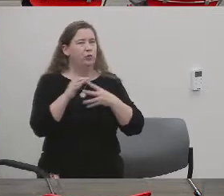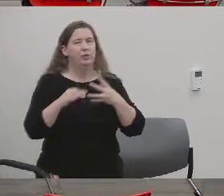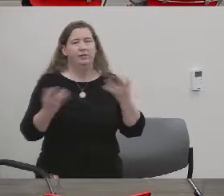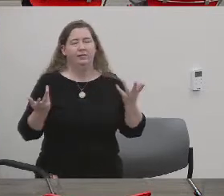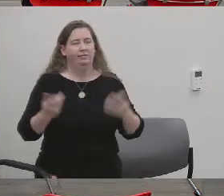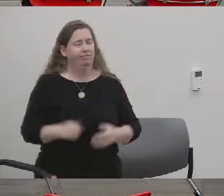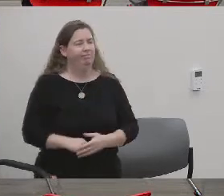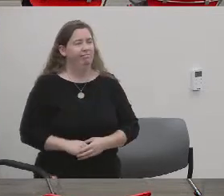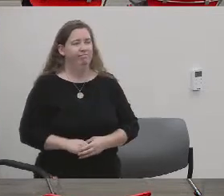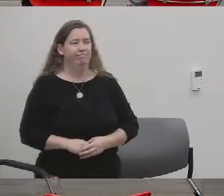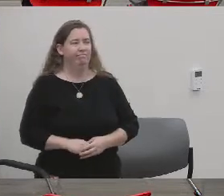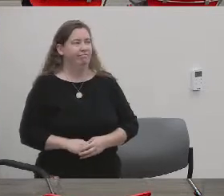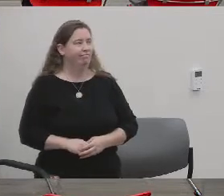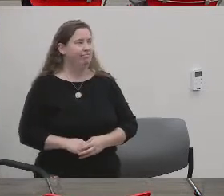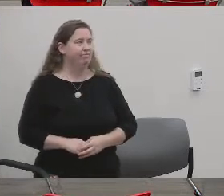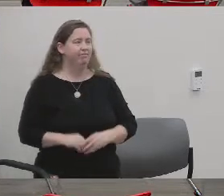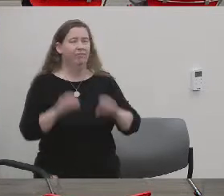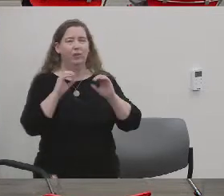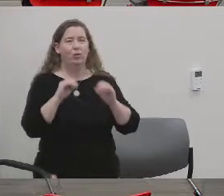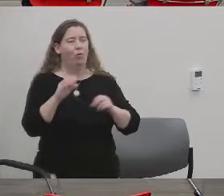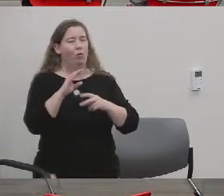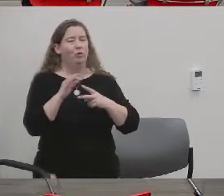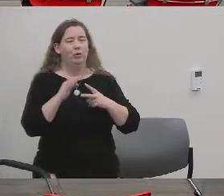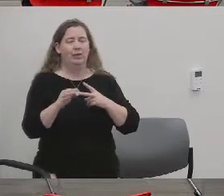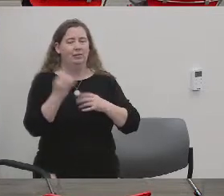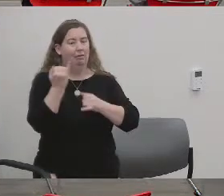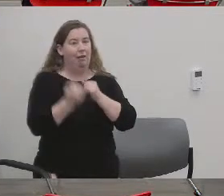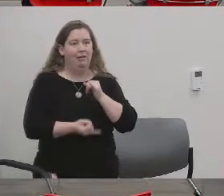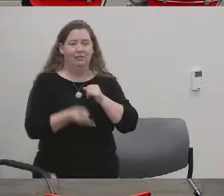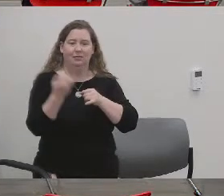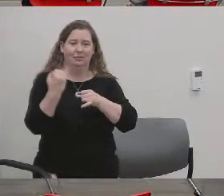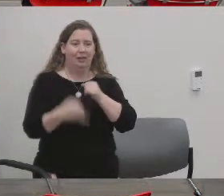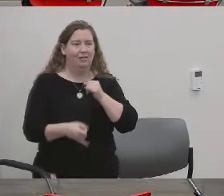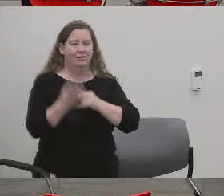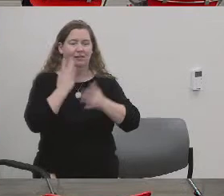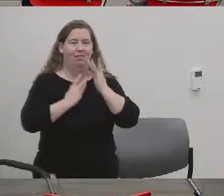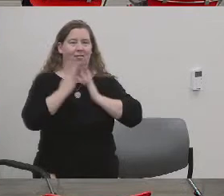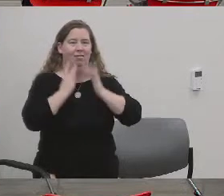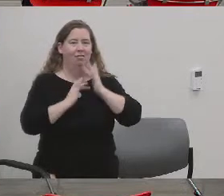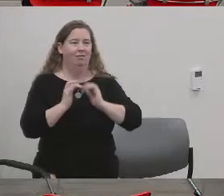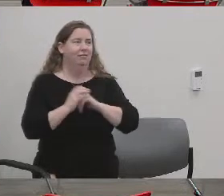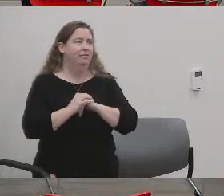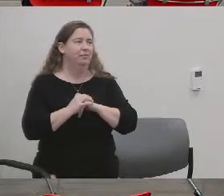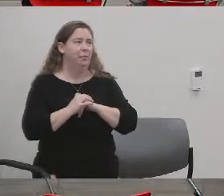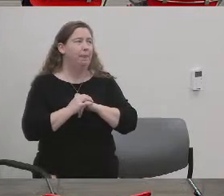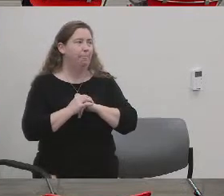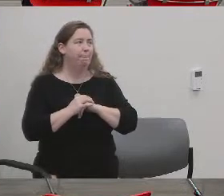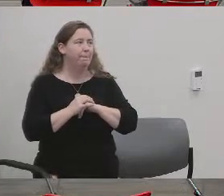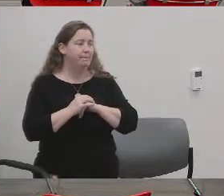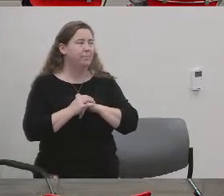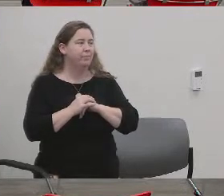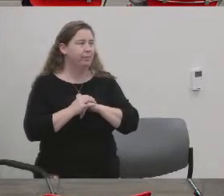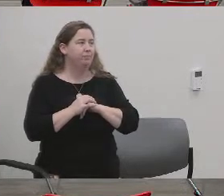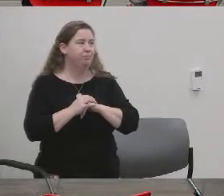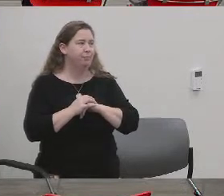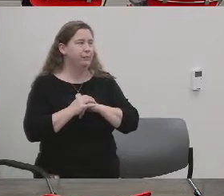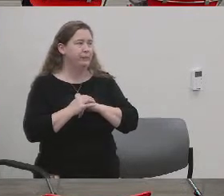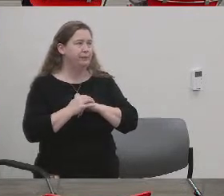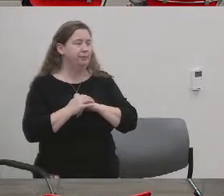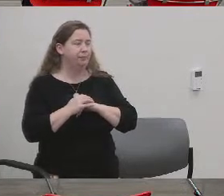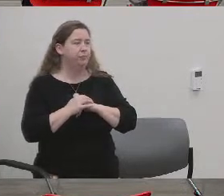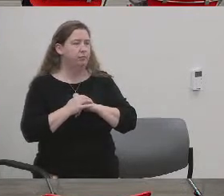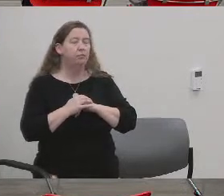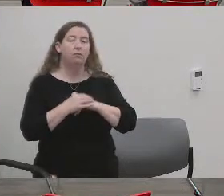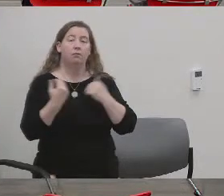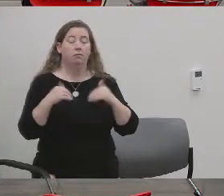whatever. Down to the wire. Down to the there it wire, is. backs against the wall. There you go. And the fact that you've got such a high percentage of people